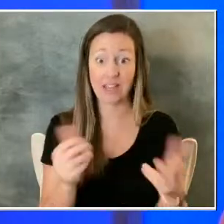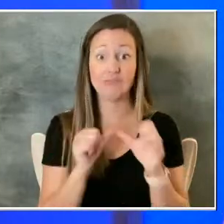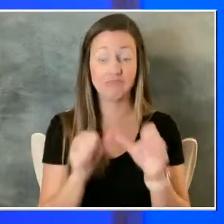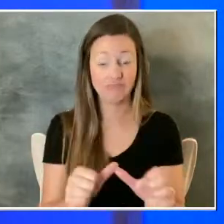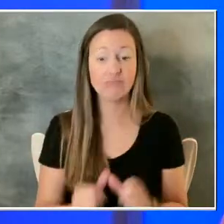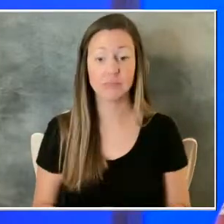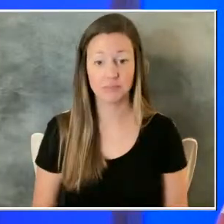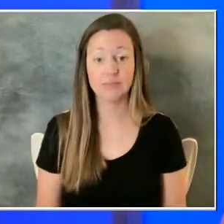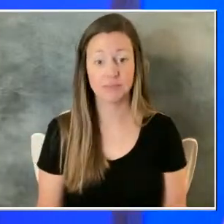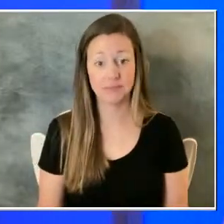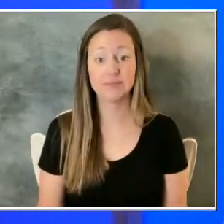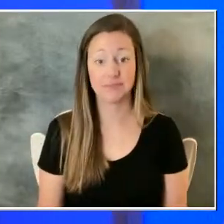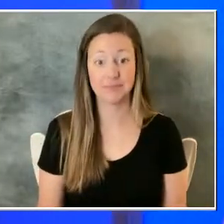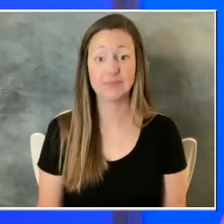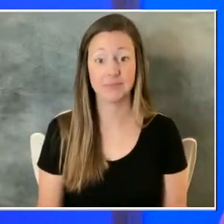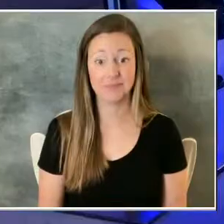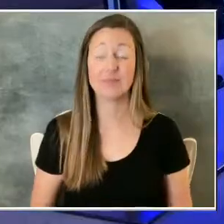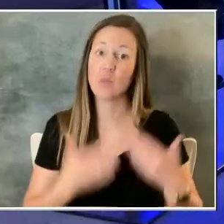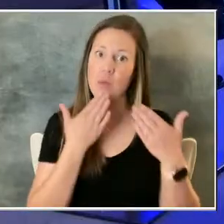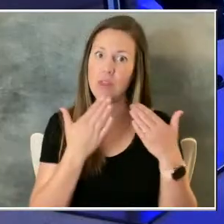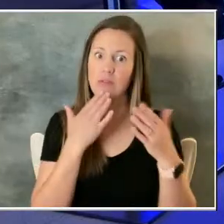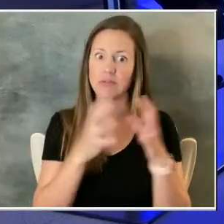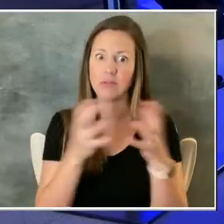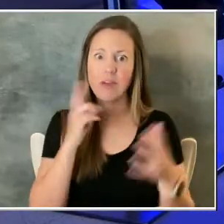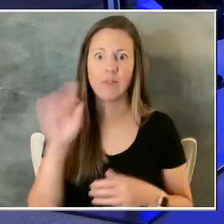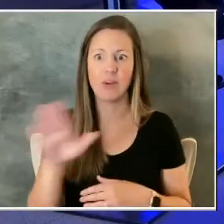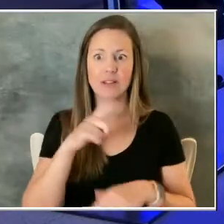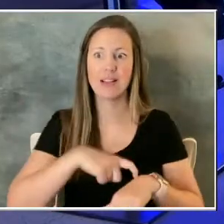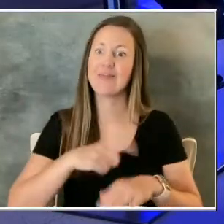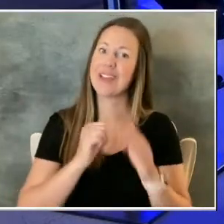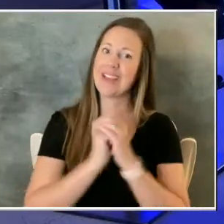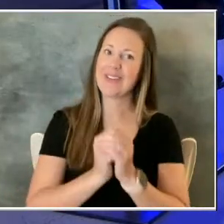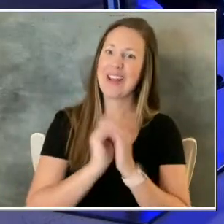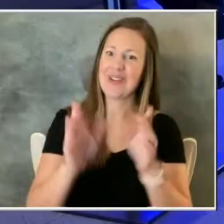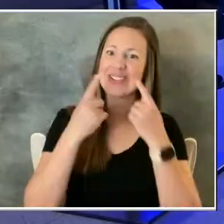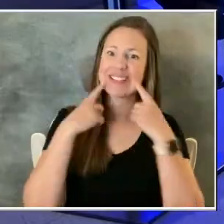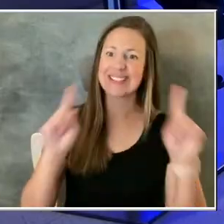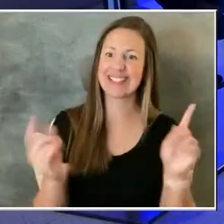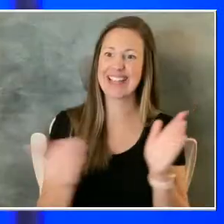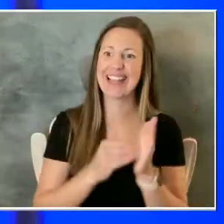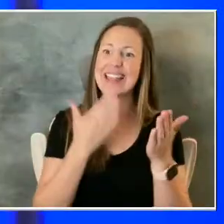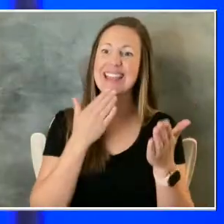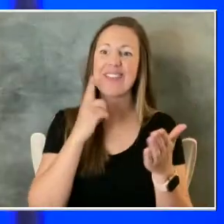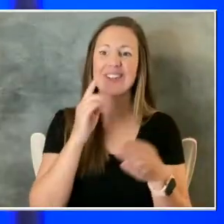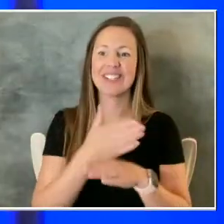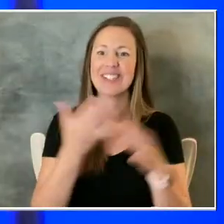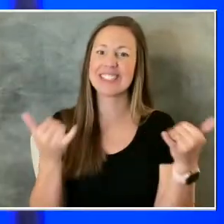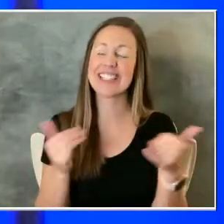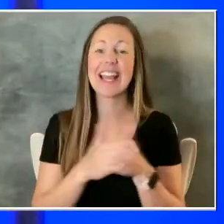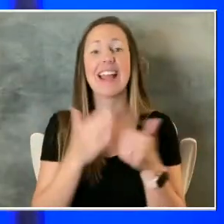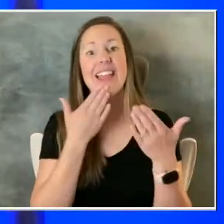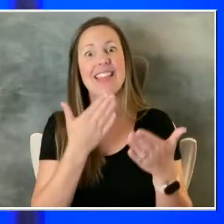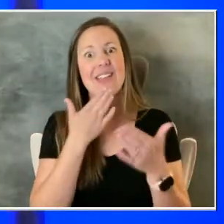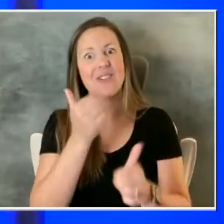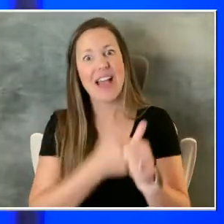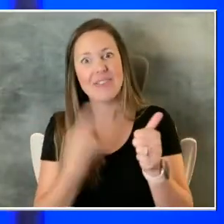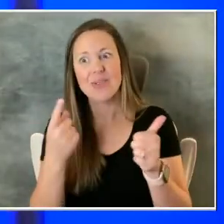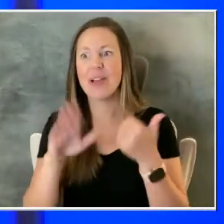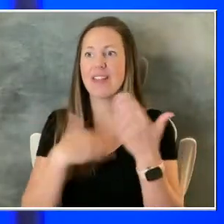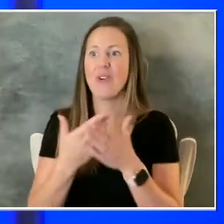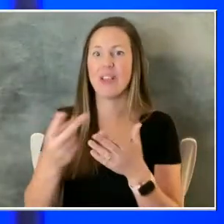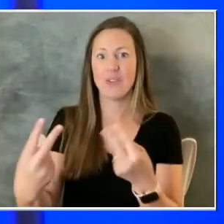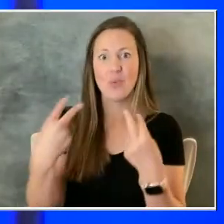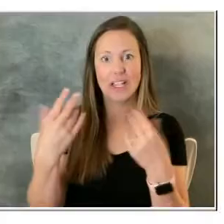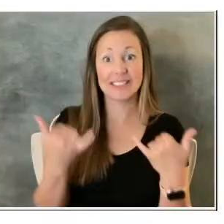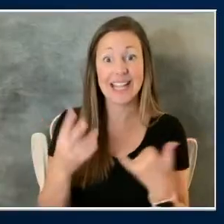So I thank them all for their time. Congrats on your success. And again, thank you for sharing today. Thanks to all of our guests, and thanks to our viewers for being with us today. We'll see you back here